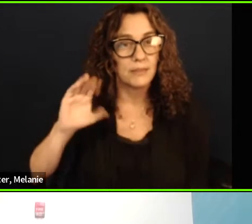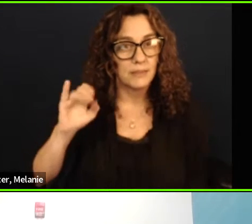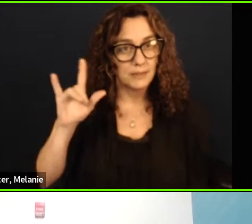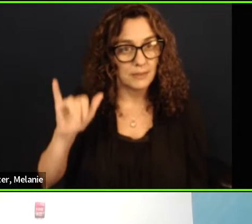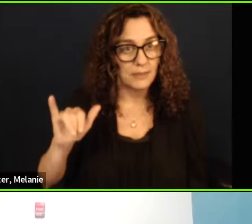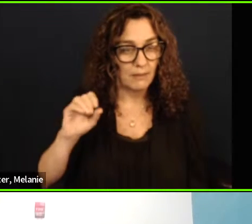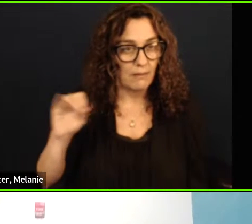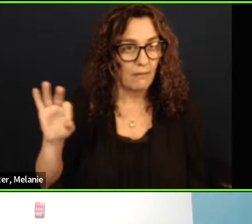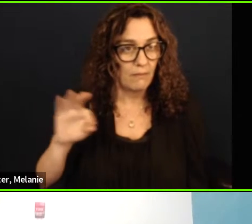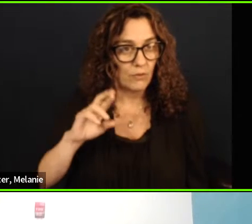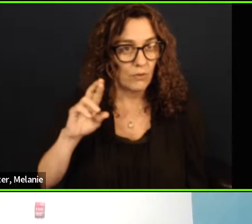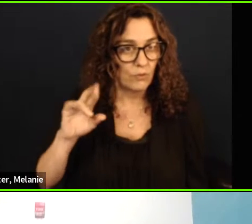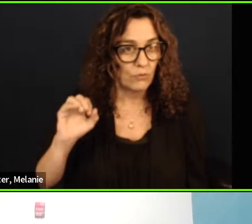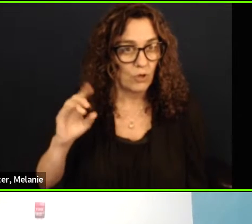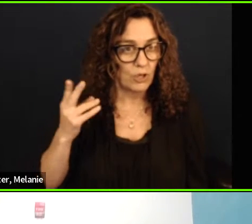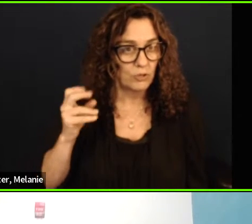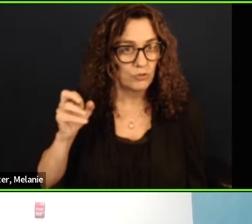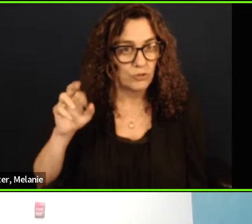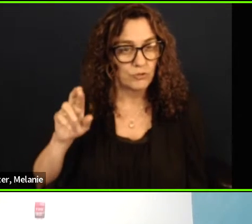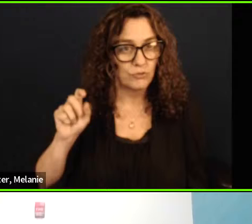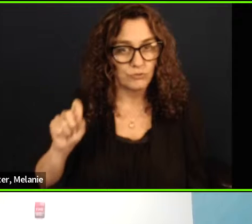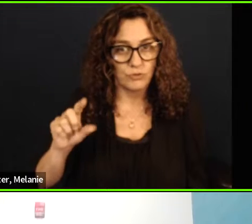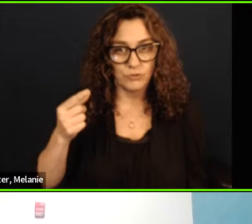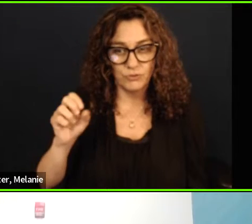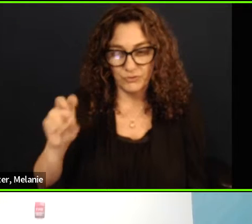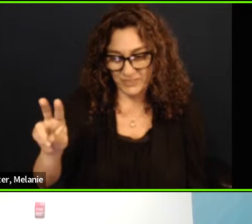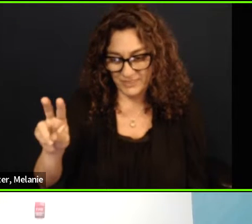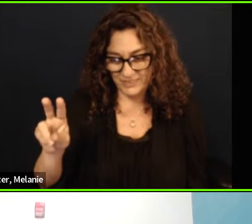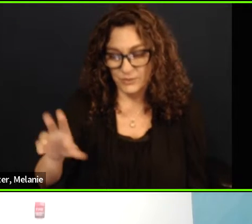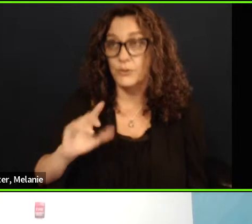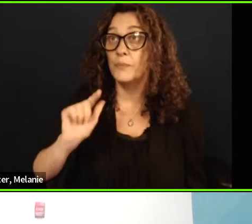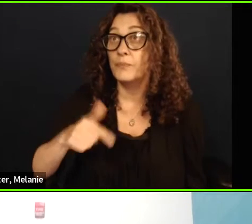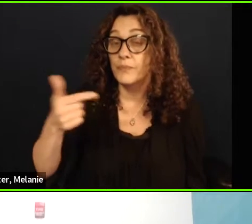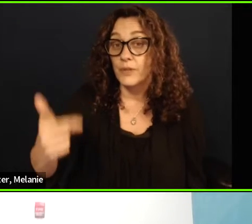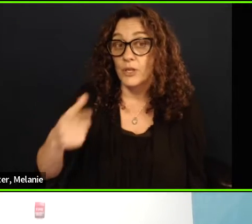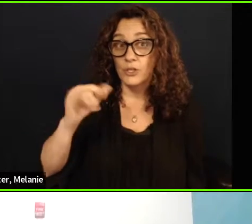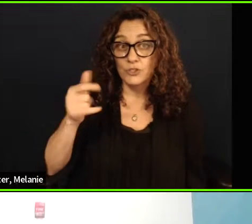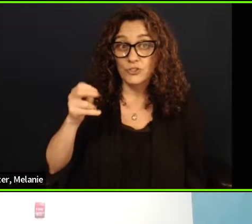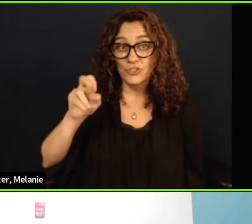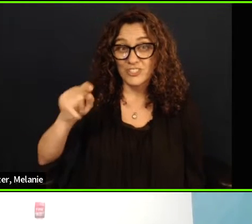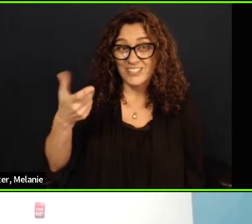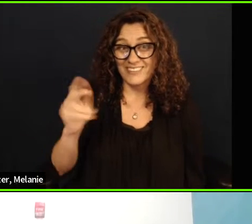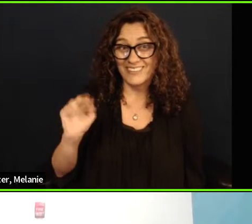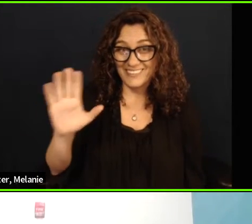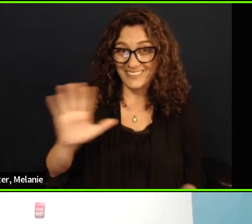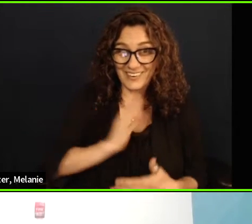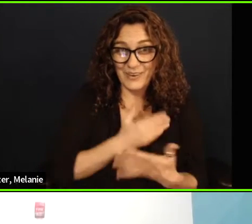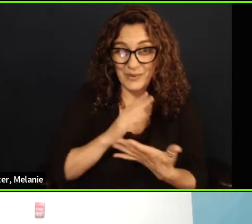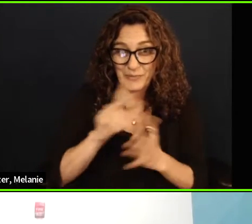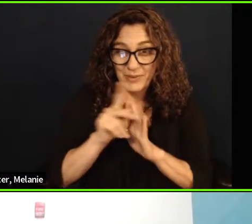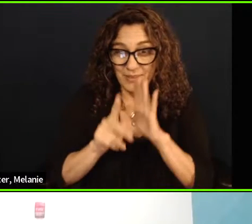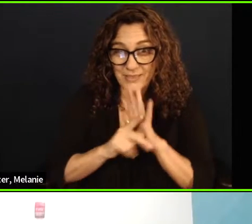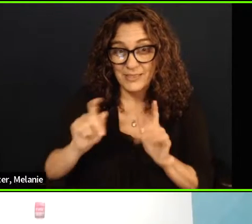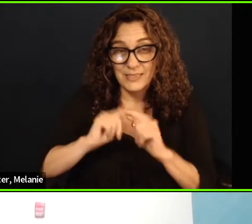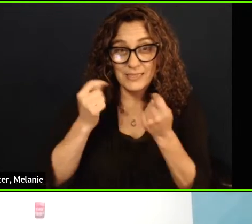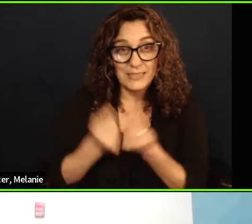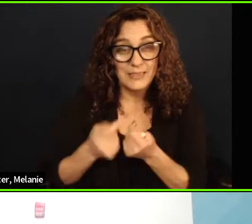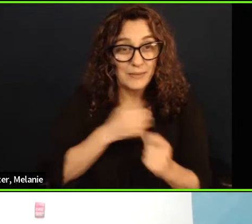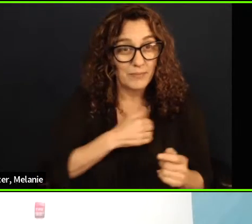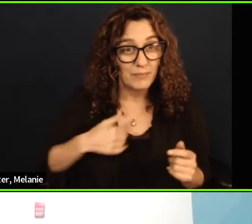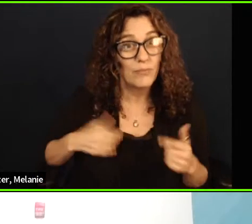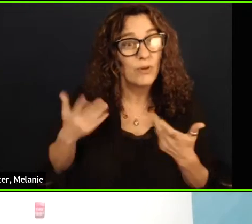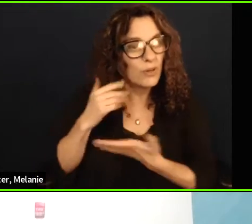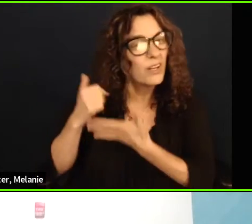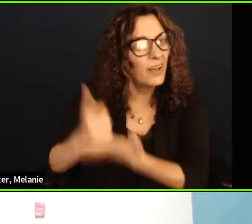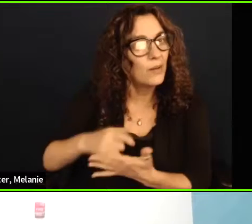pabfeedback@cityofrochester.gov. Right now, I'll hand it over to Jonathan, who is a part of our policy team, who helped draft this matrix,